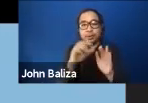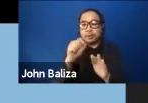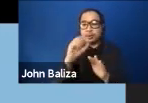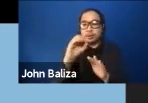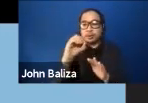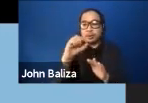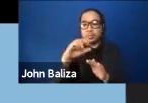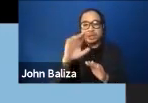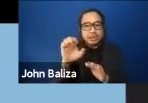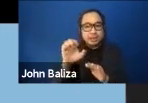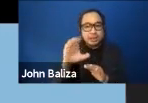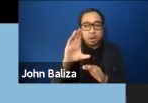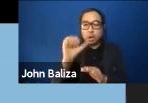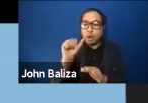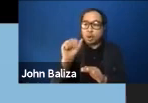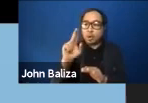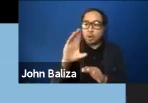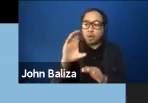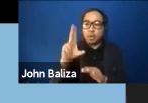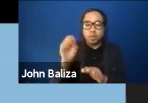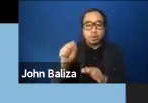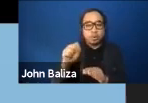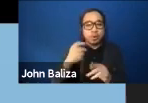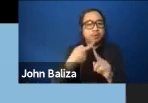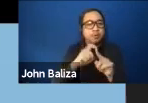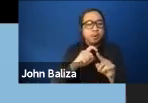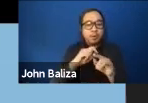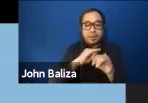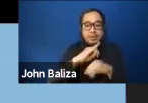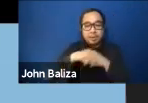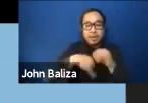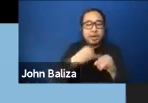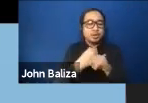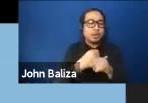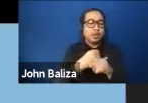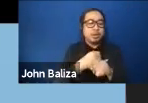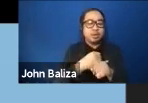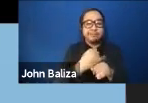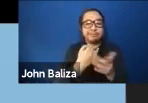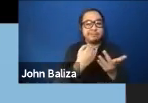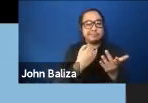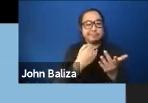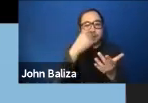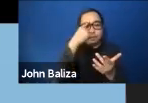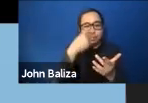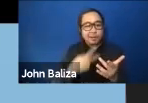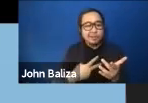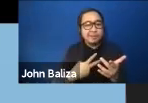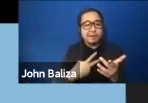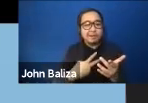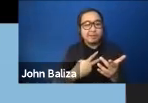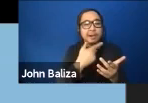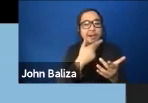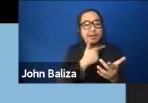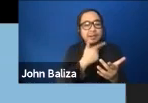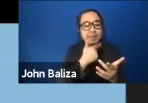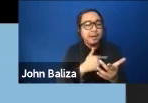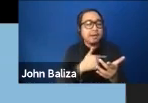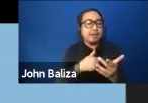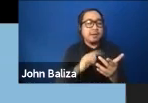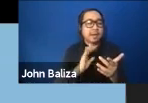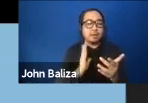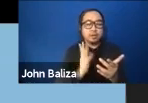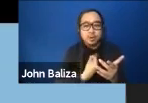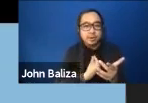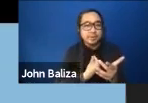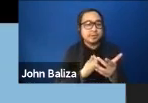ASC, International Lesbian, Gay, Bisexual, and Trans and Intersex Associations,